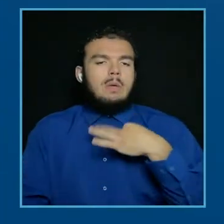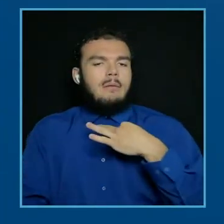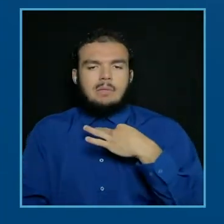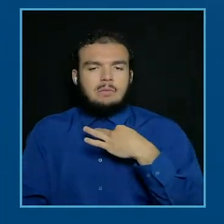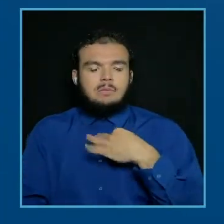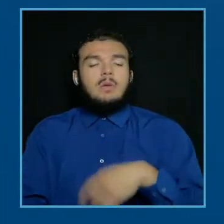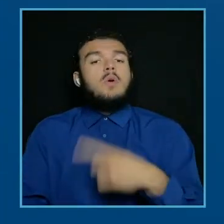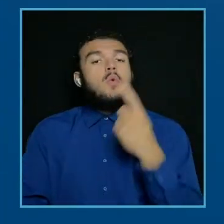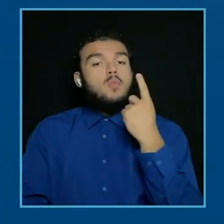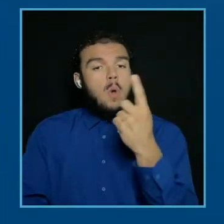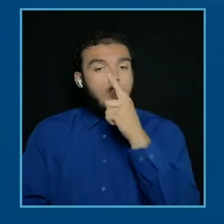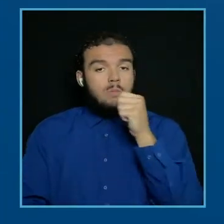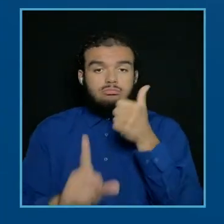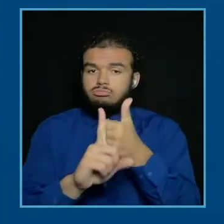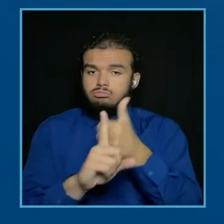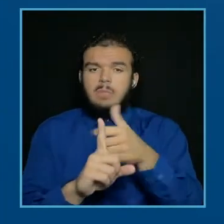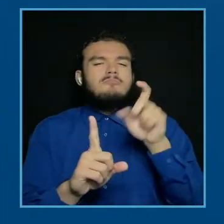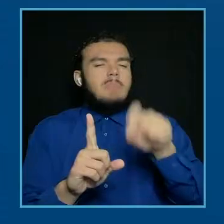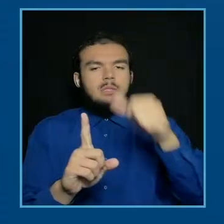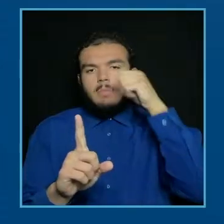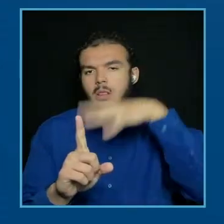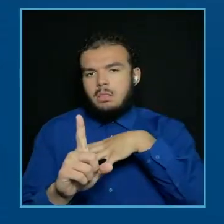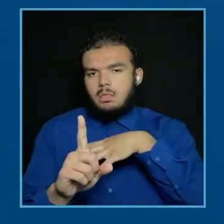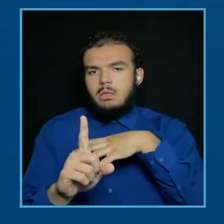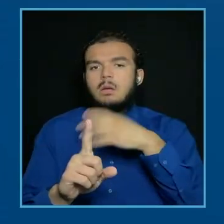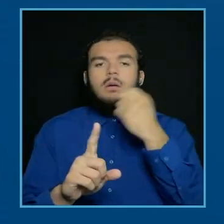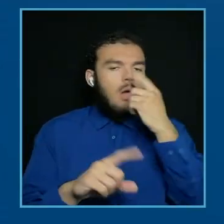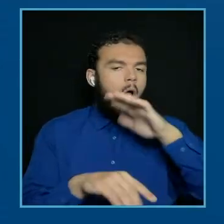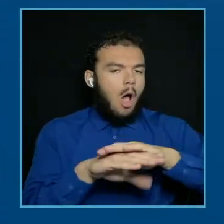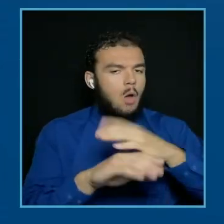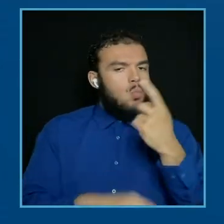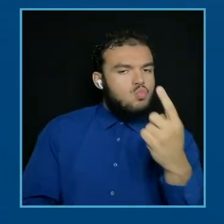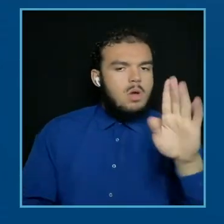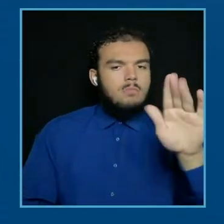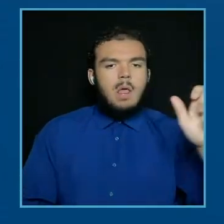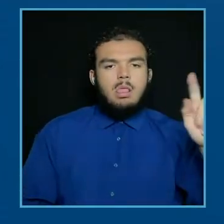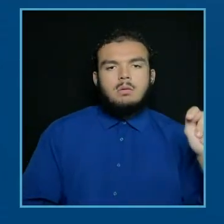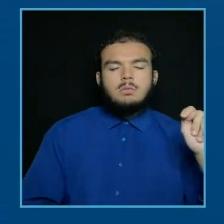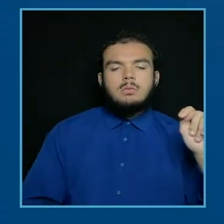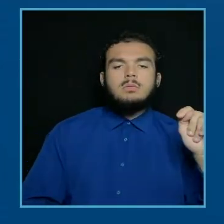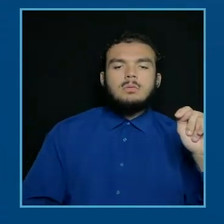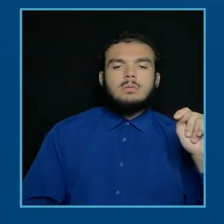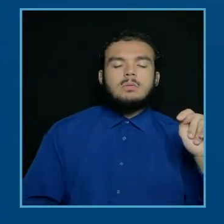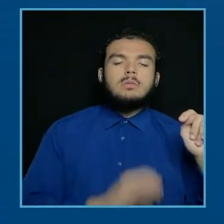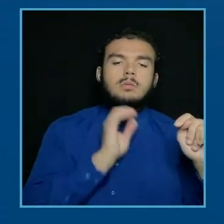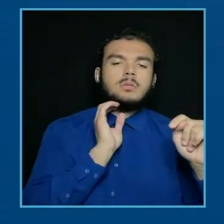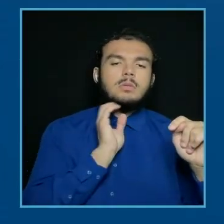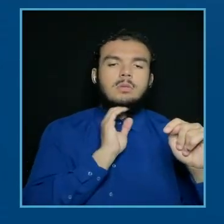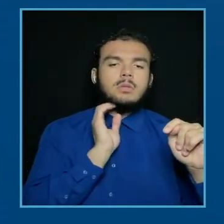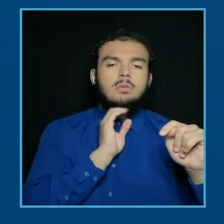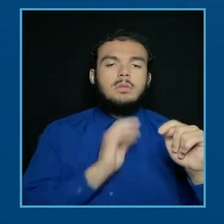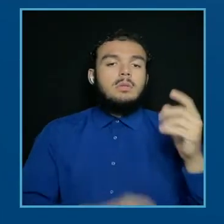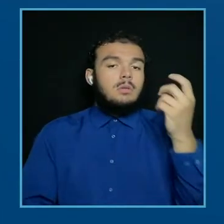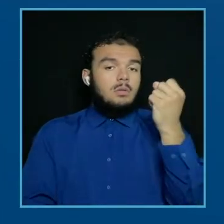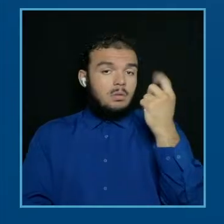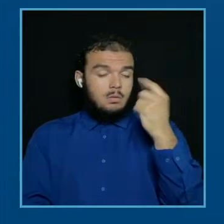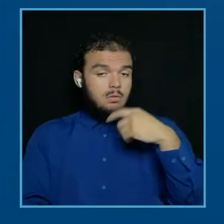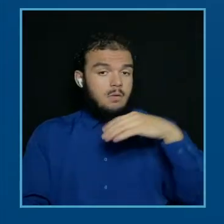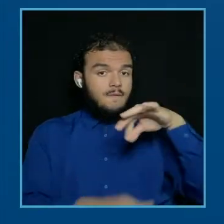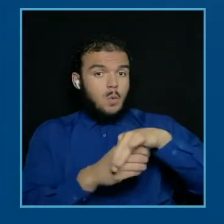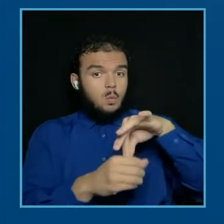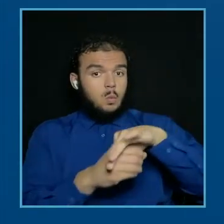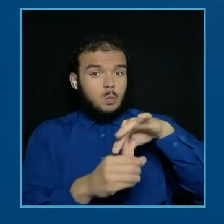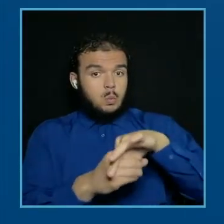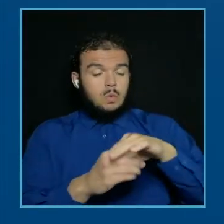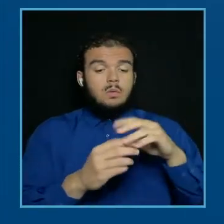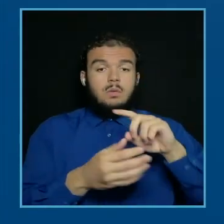of whom had to be male, on a single ballot. The votes on these questions